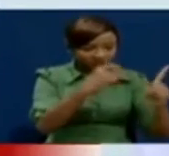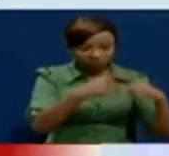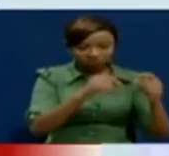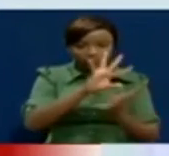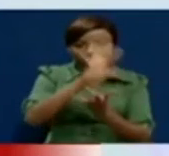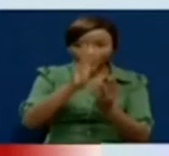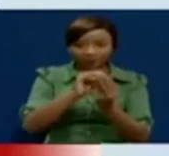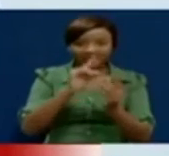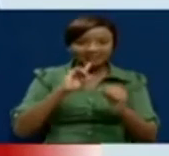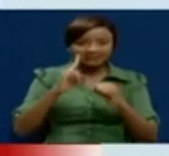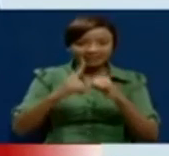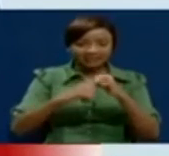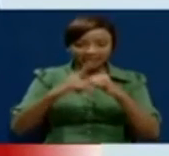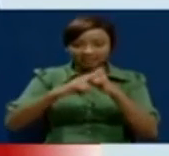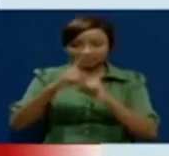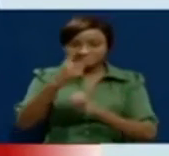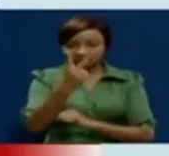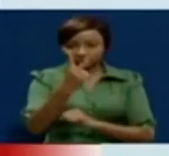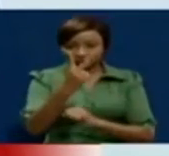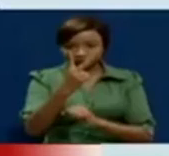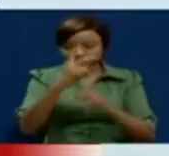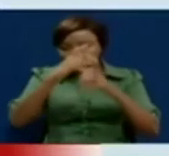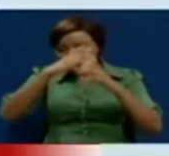Out of the 662 samples,